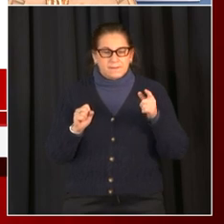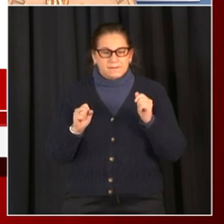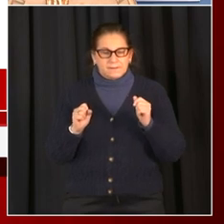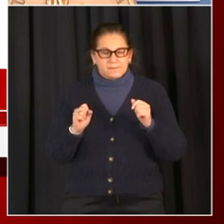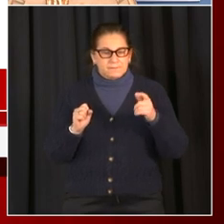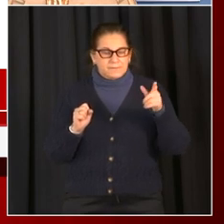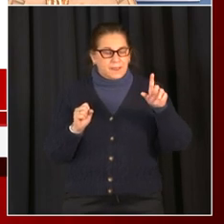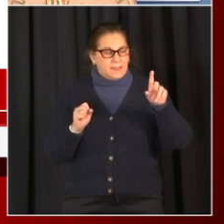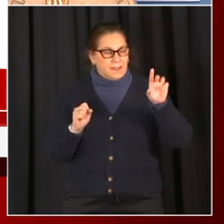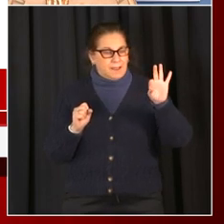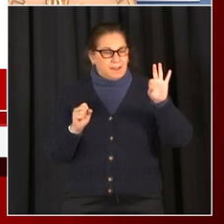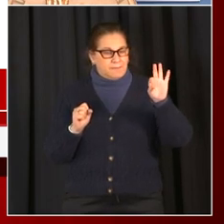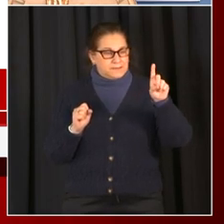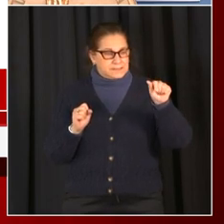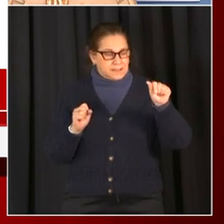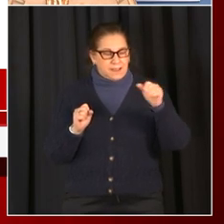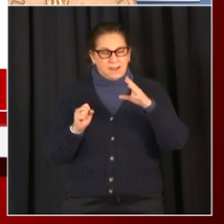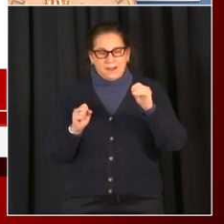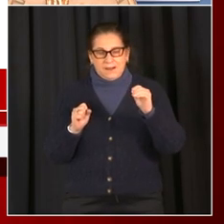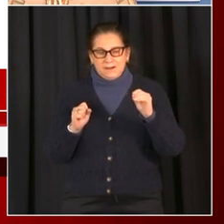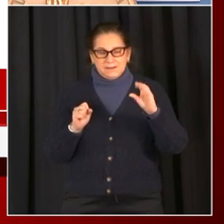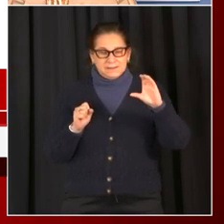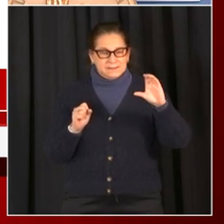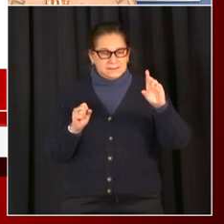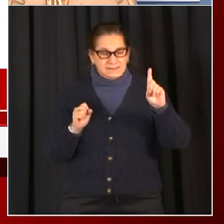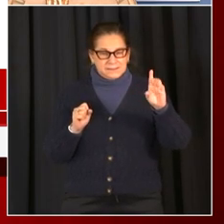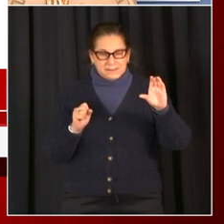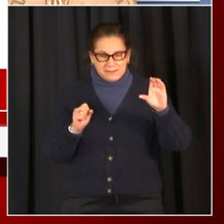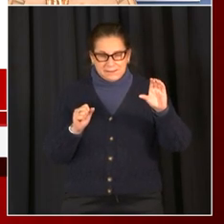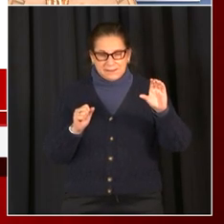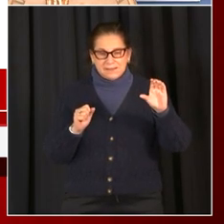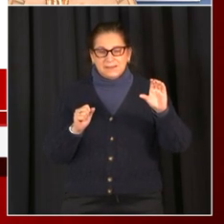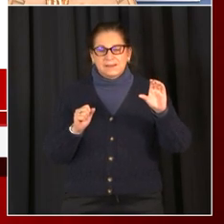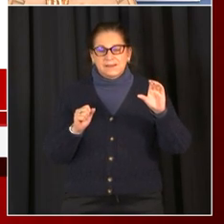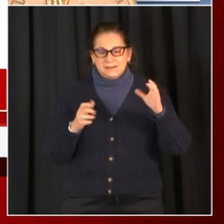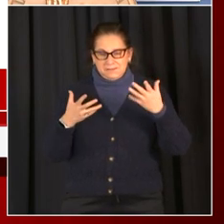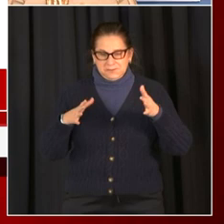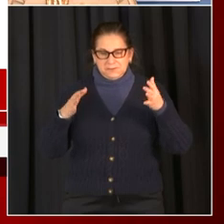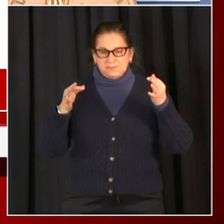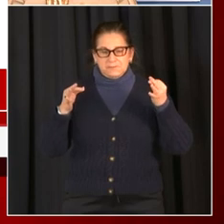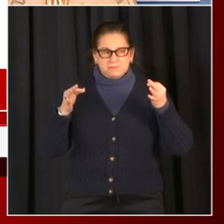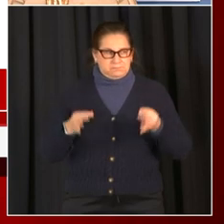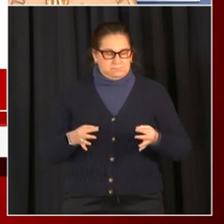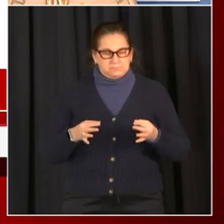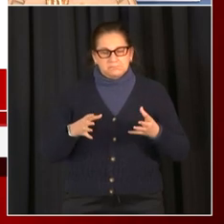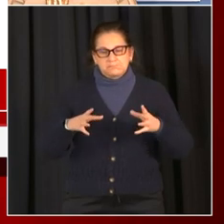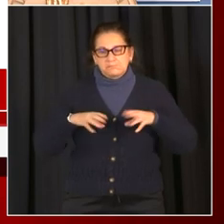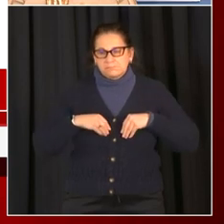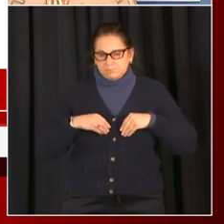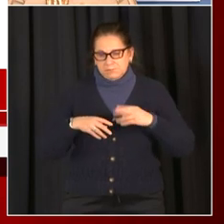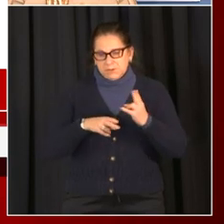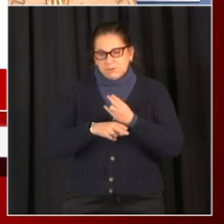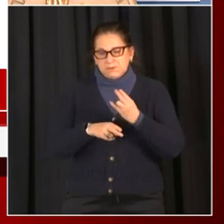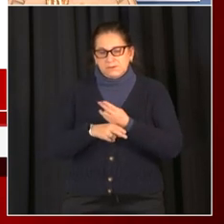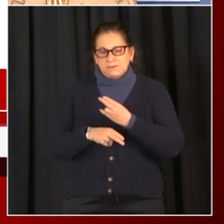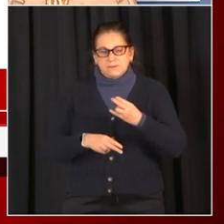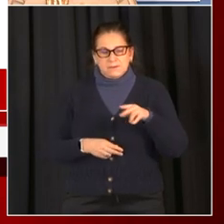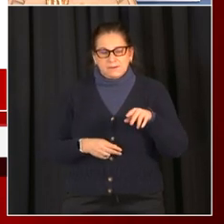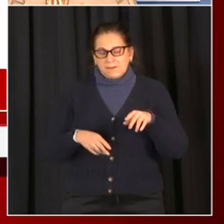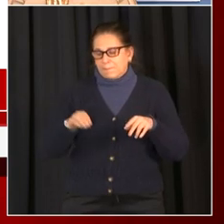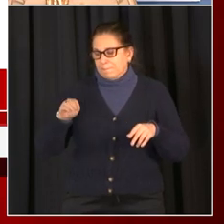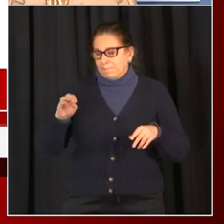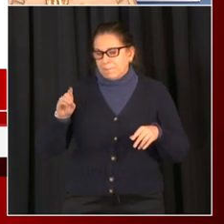officially concluded that the Moderna vaccine is safe and effective for use in people 18 years and